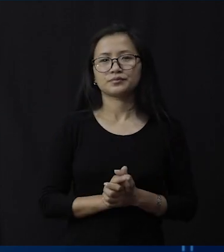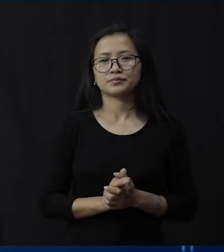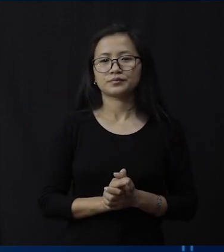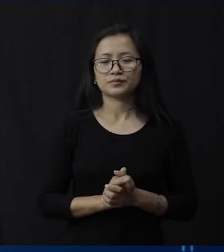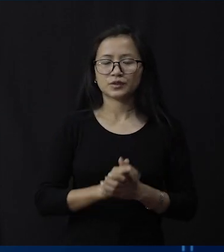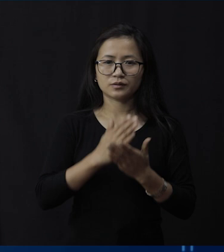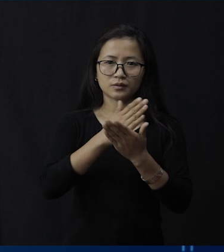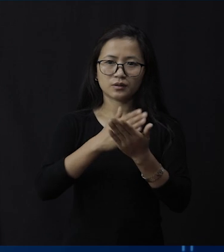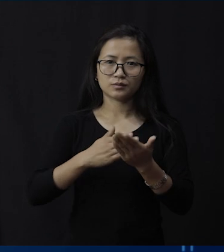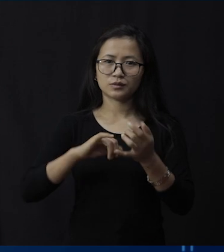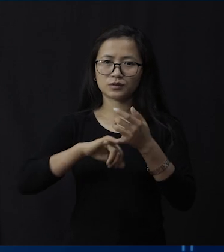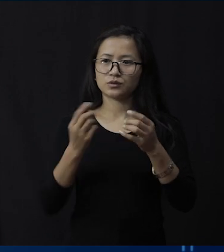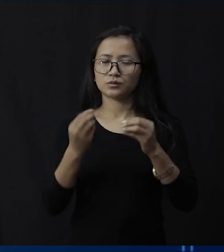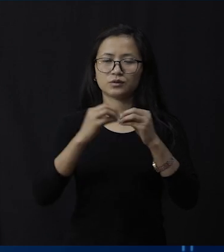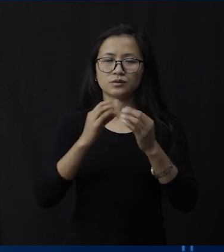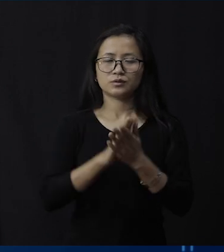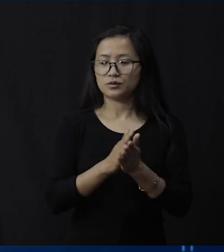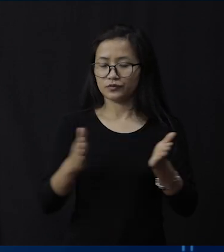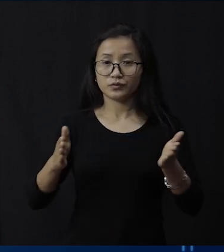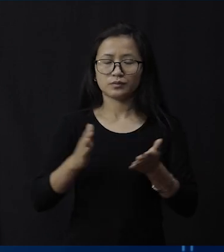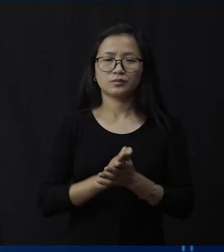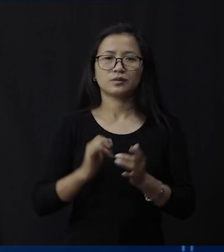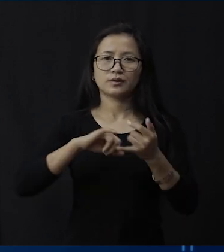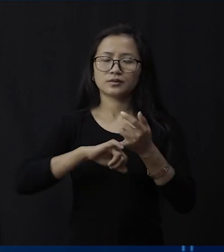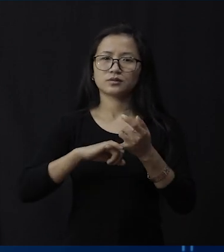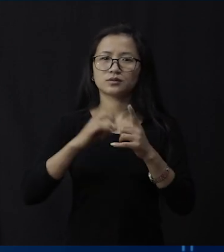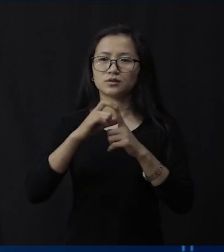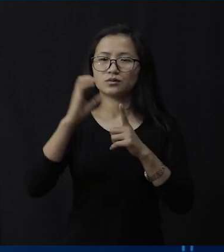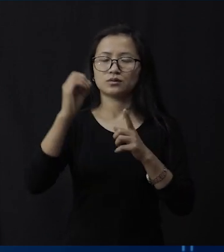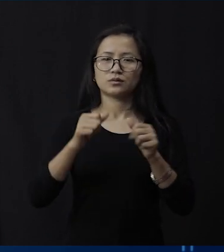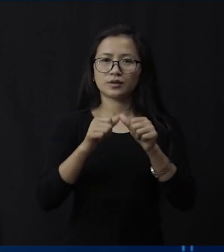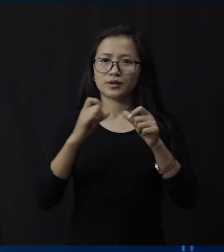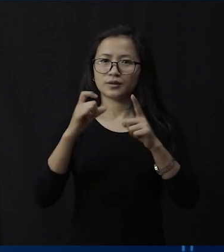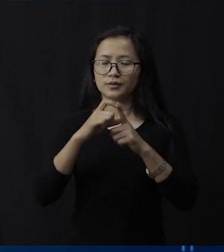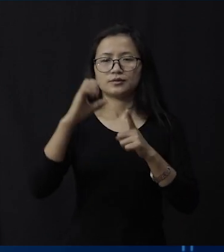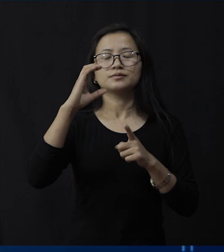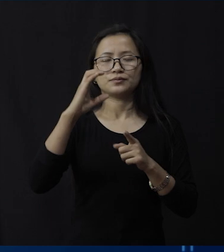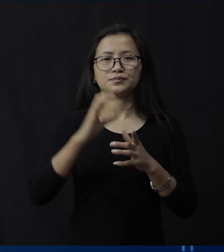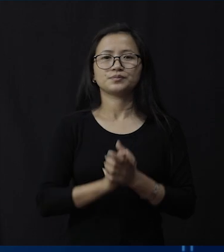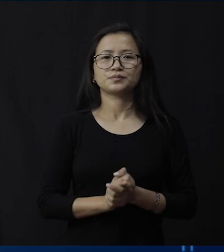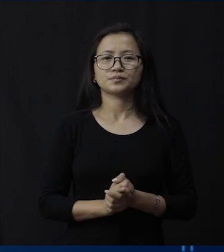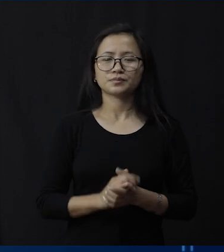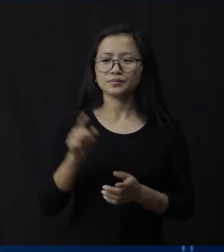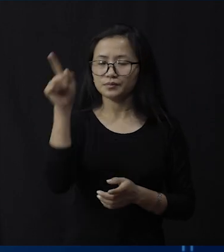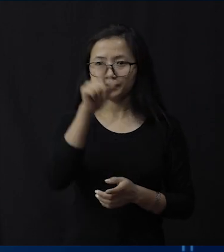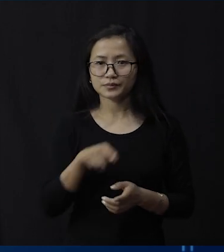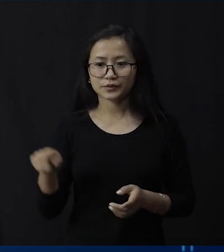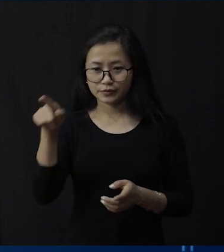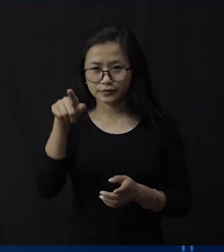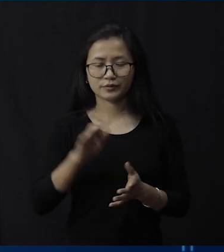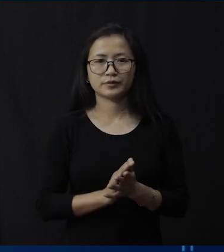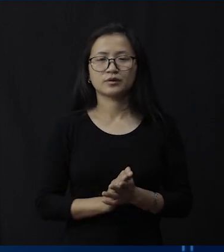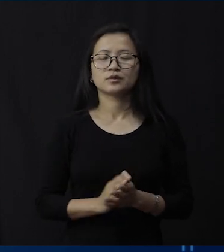the subdivisions are taken care by the SDO and ADC. And then the circles